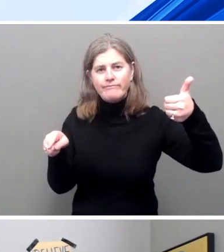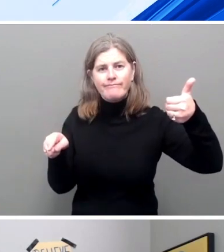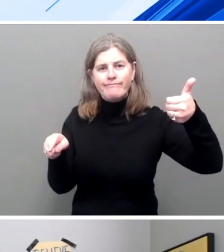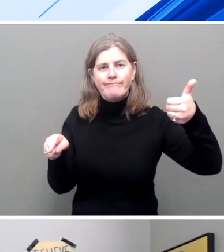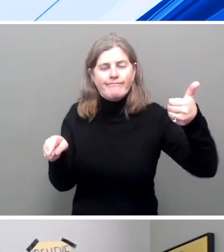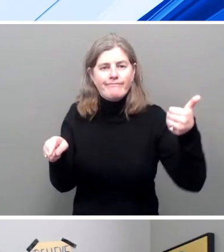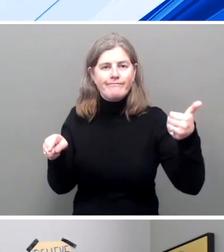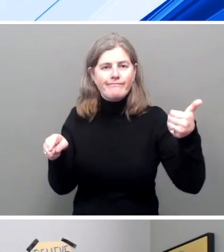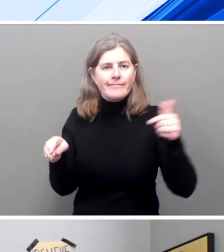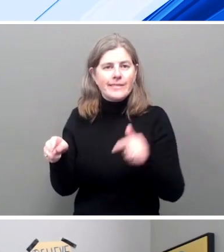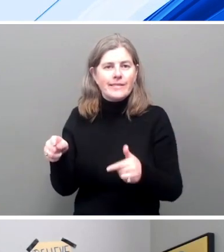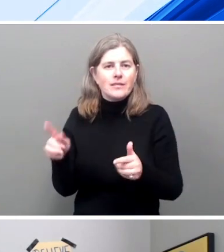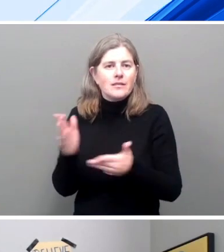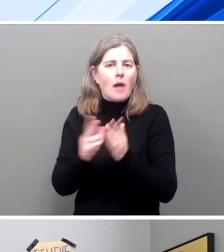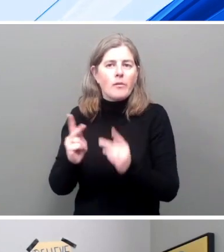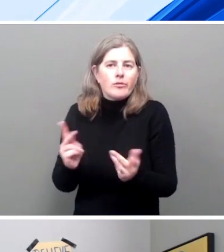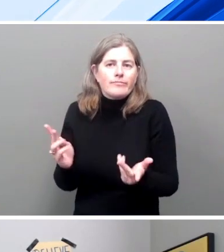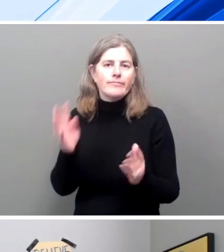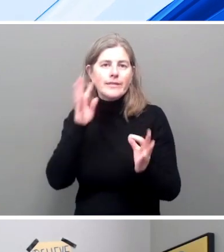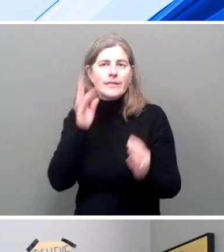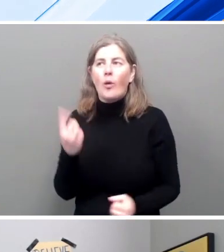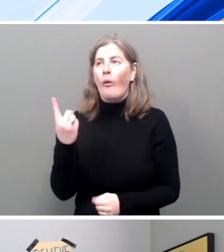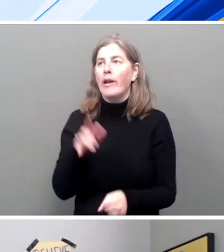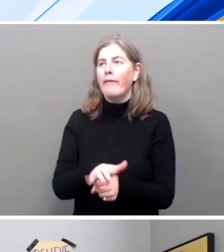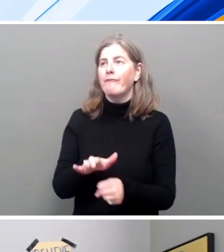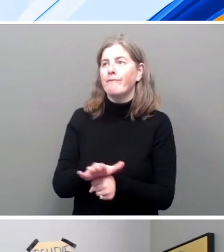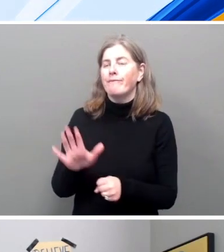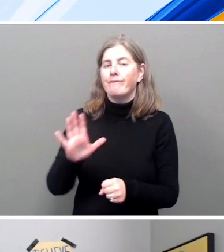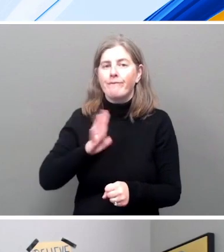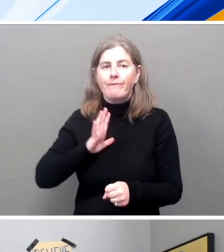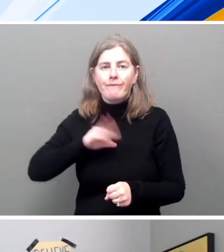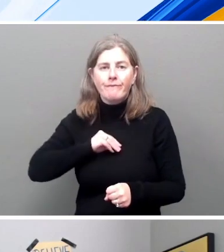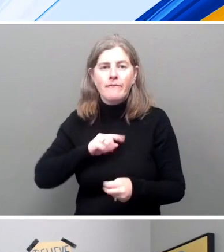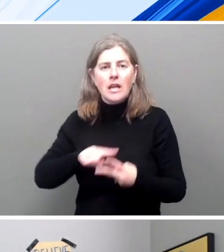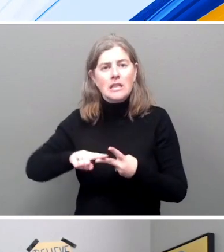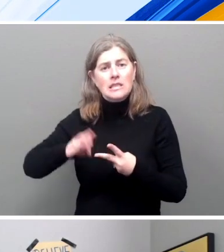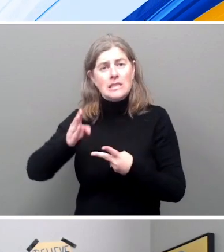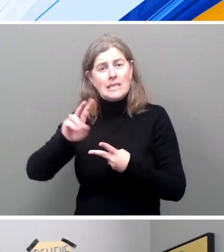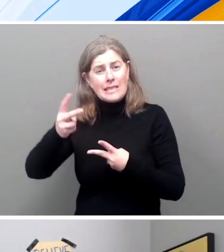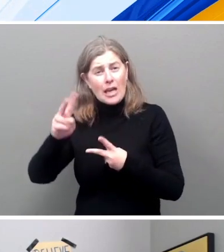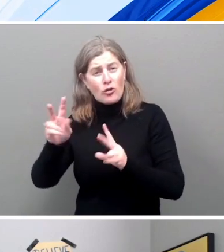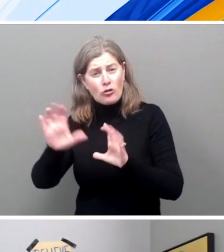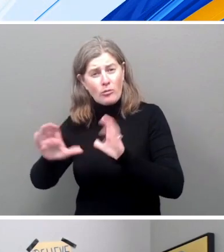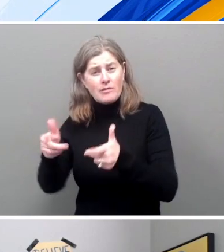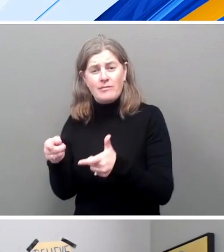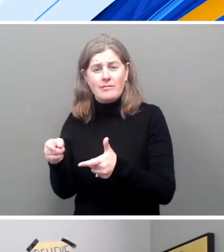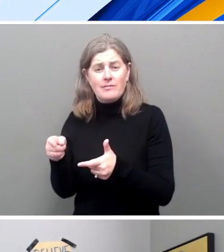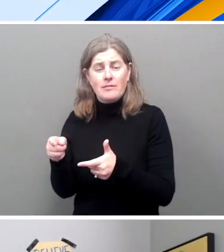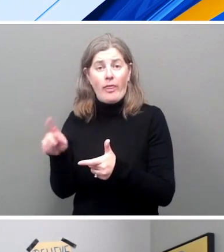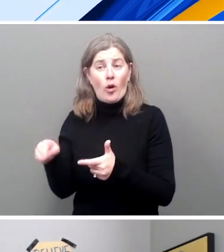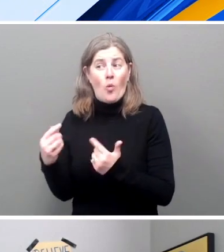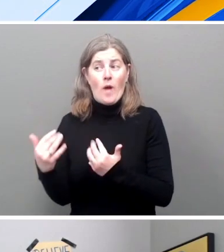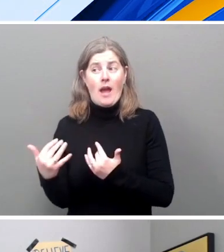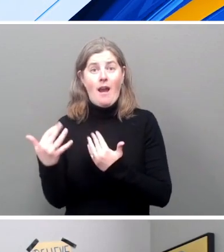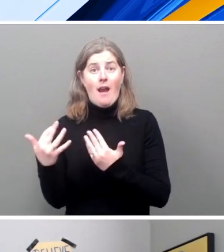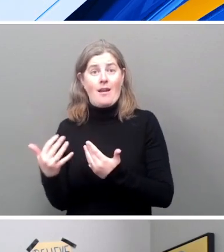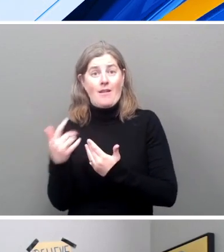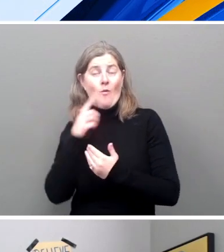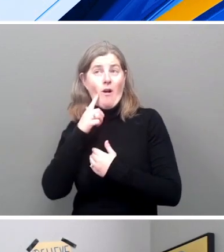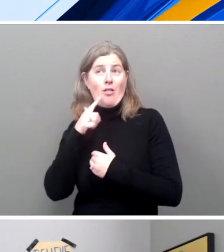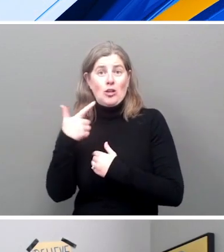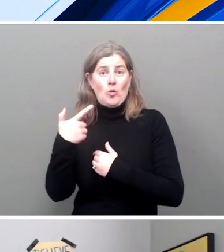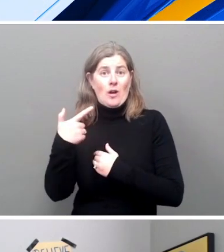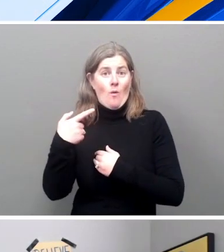simply follow up. Number two, it consists of people who are just waiting their 21 to